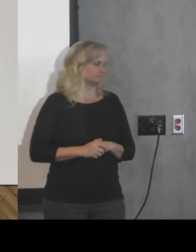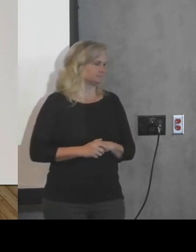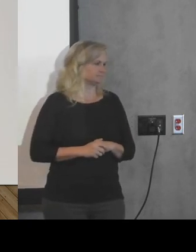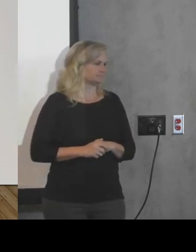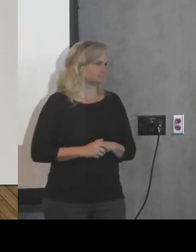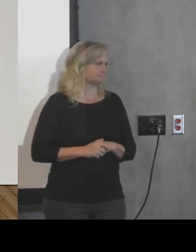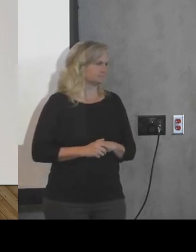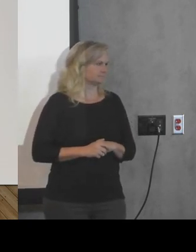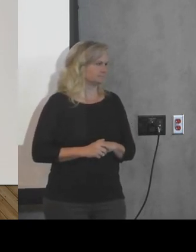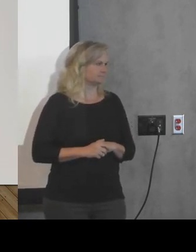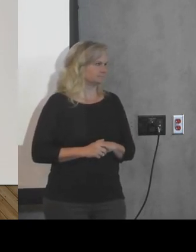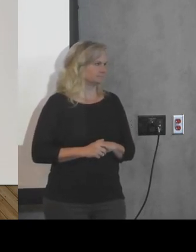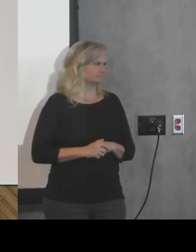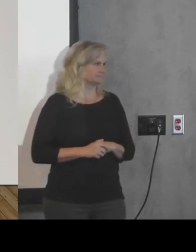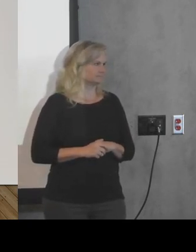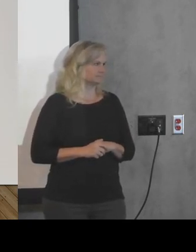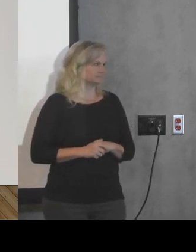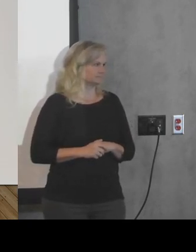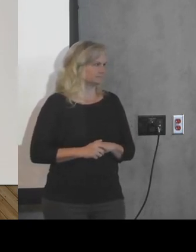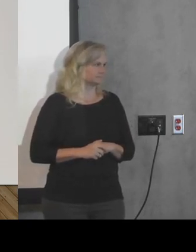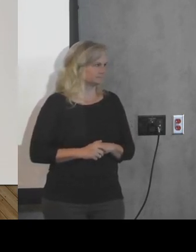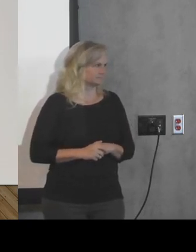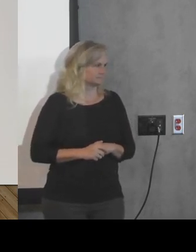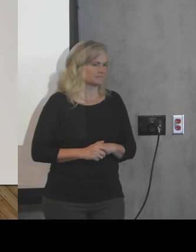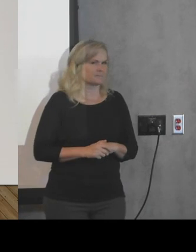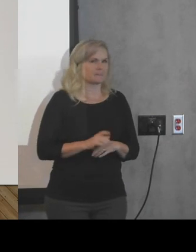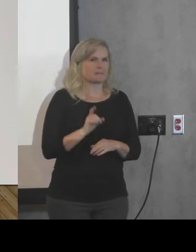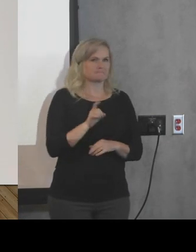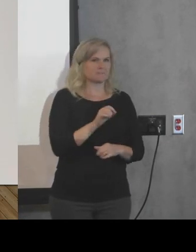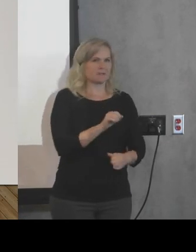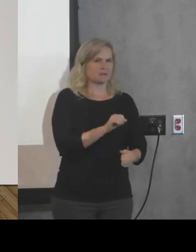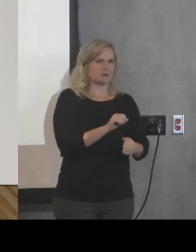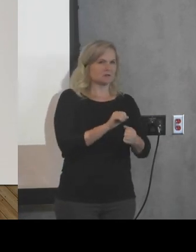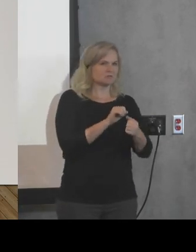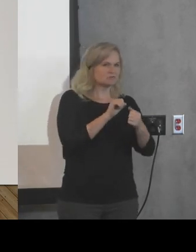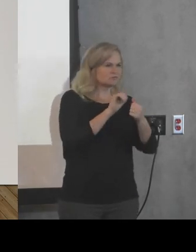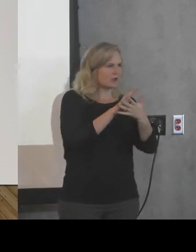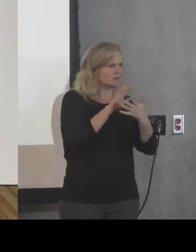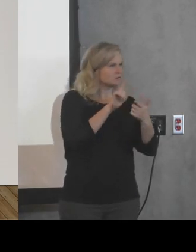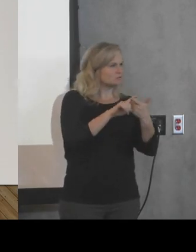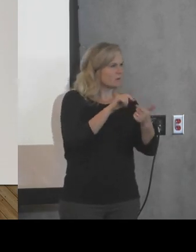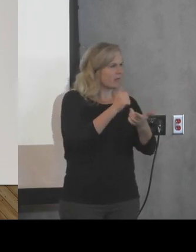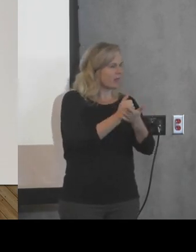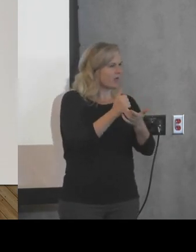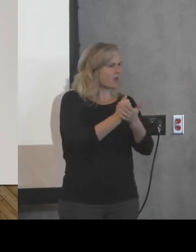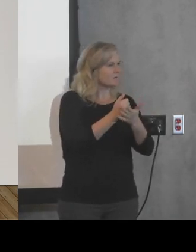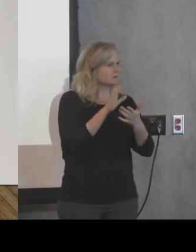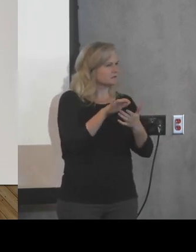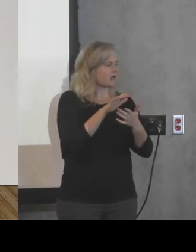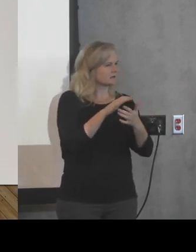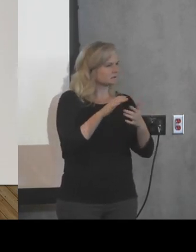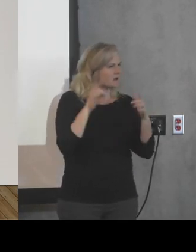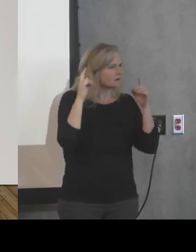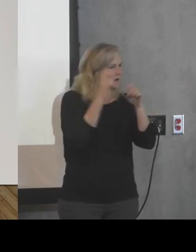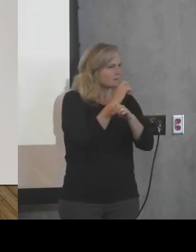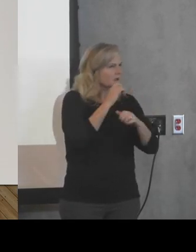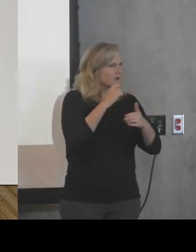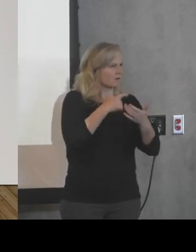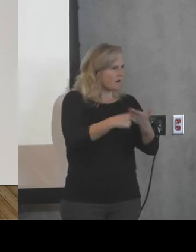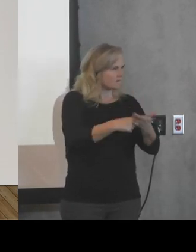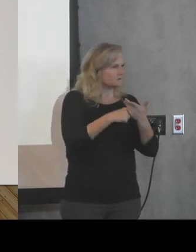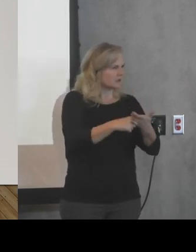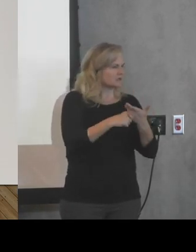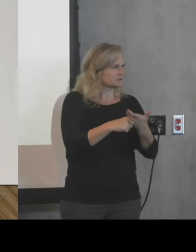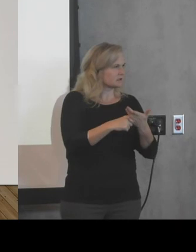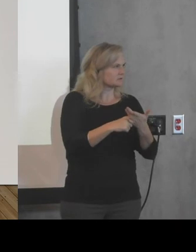And a strategy is comic strip conversations. So while you're reading fiction like this, you can draw what's